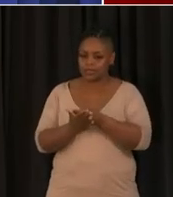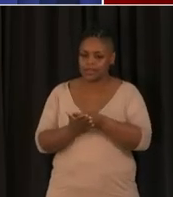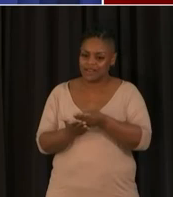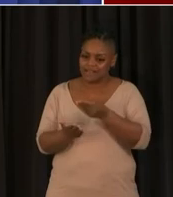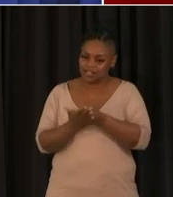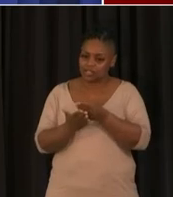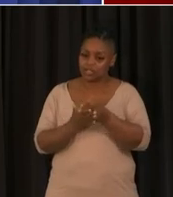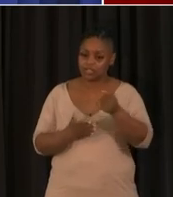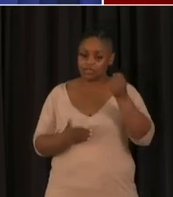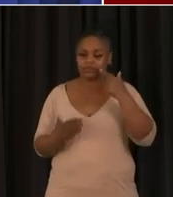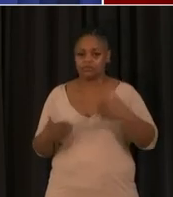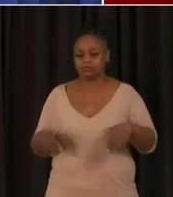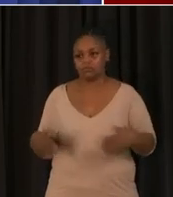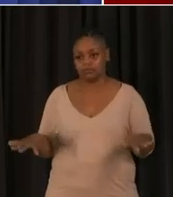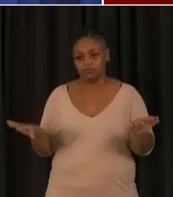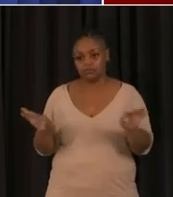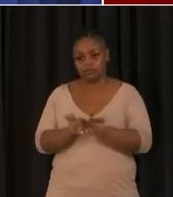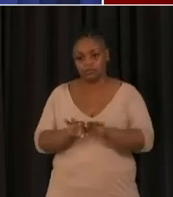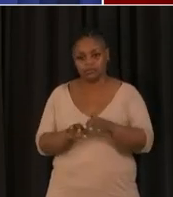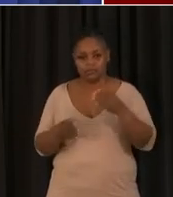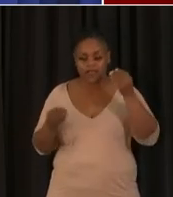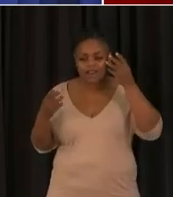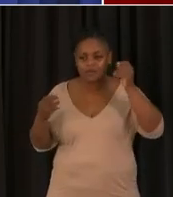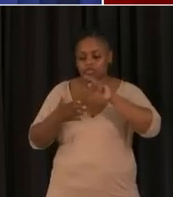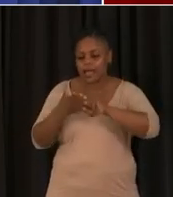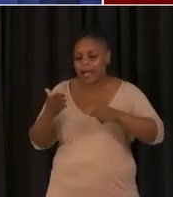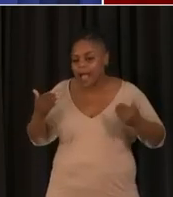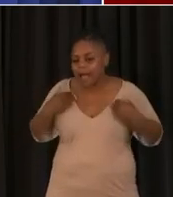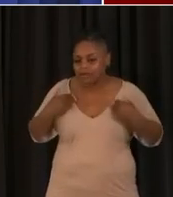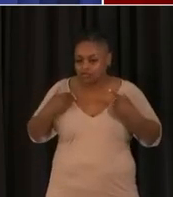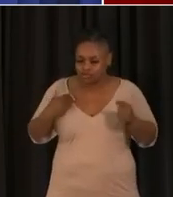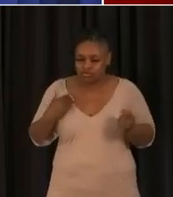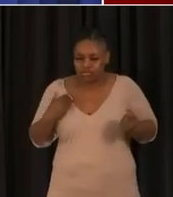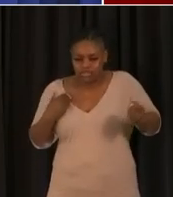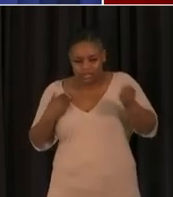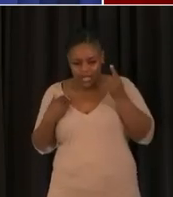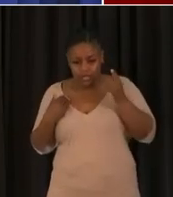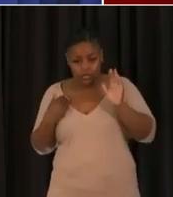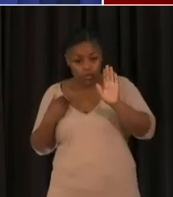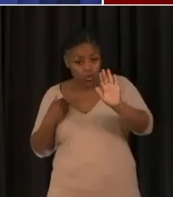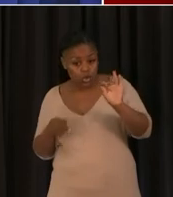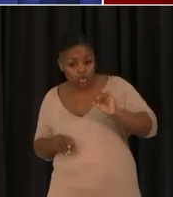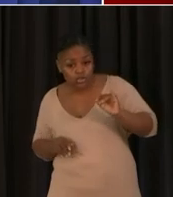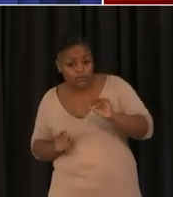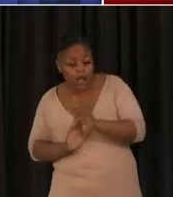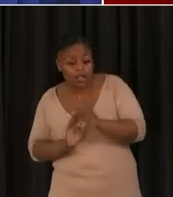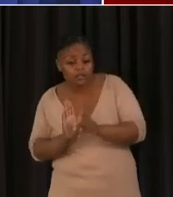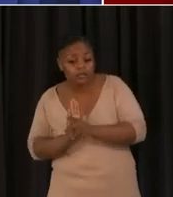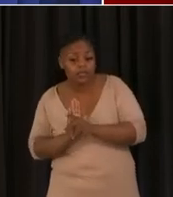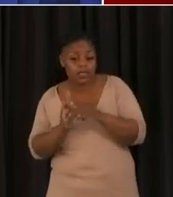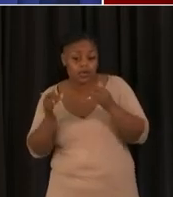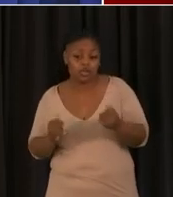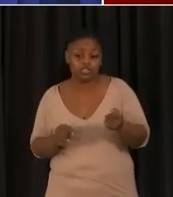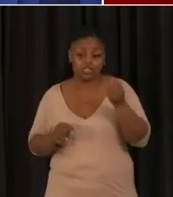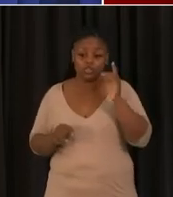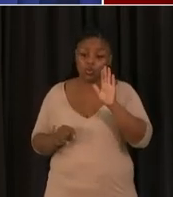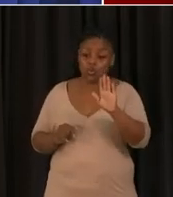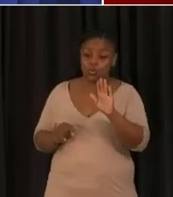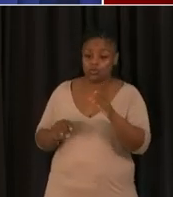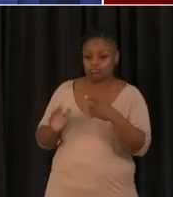think whether you think you've got it all figured out or you don't have it figured out, the financial navigator gives you a sounding